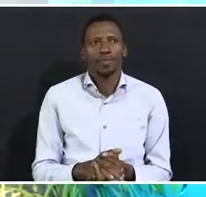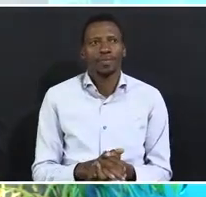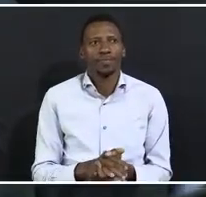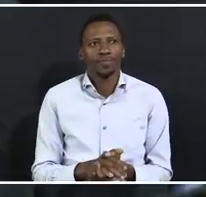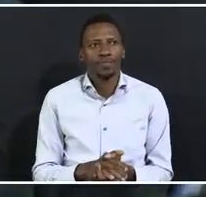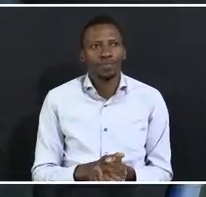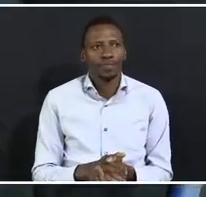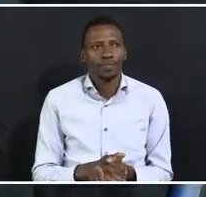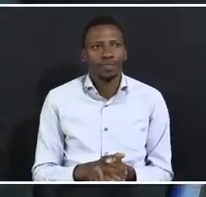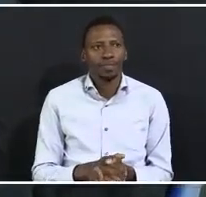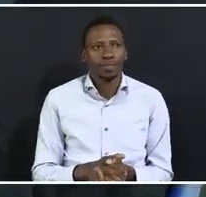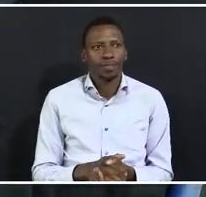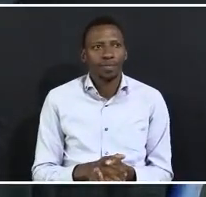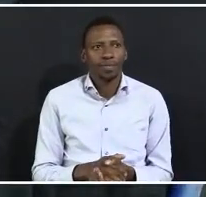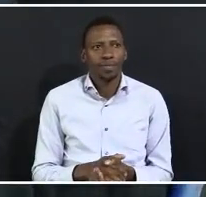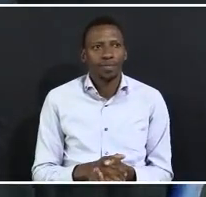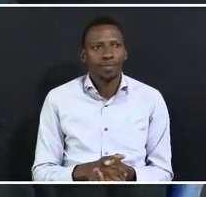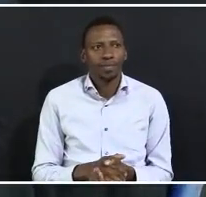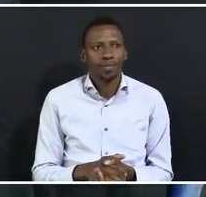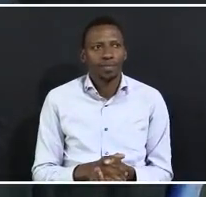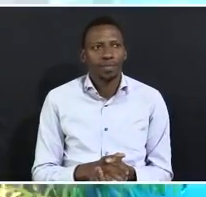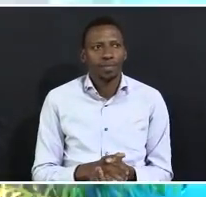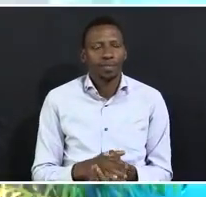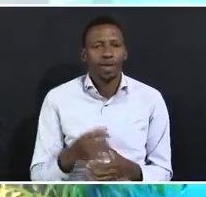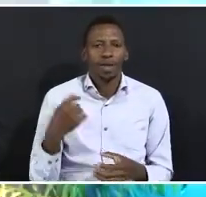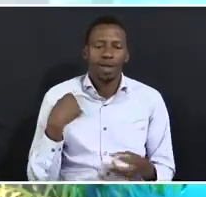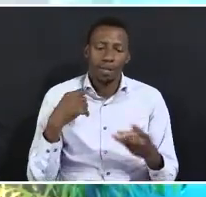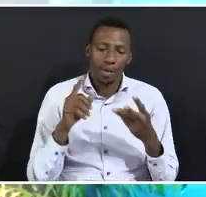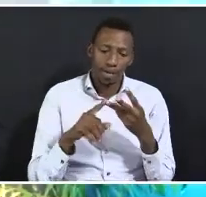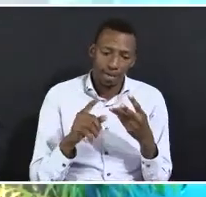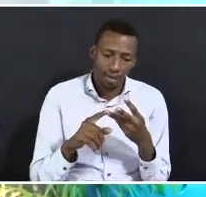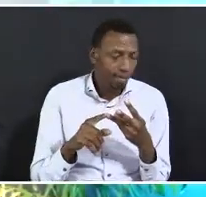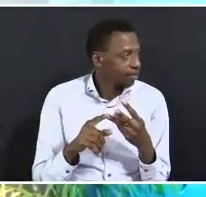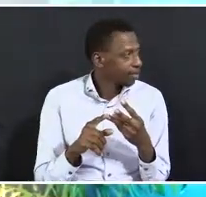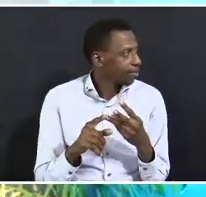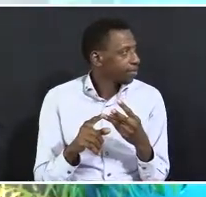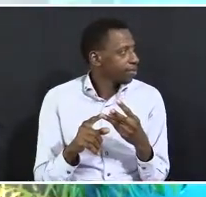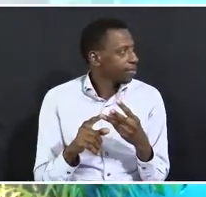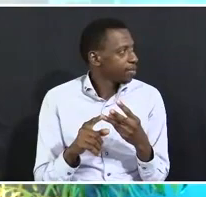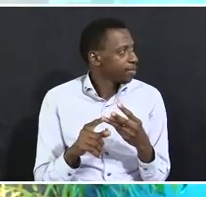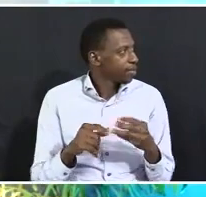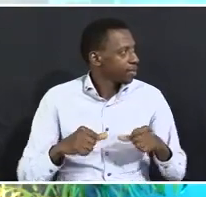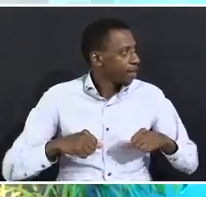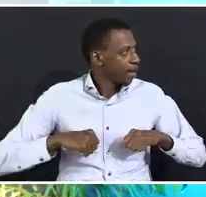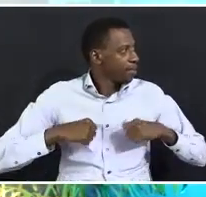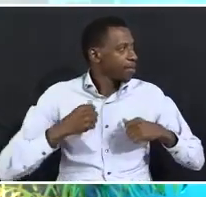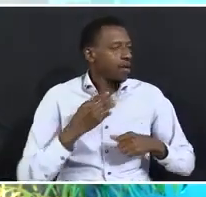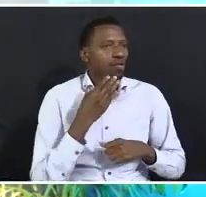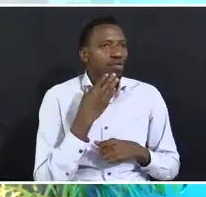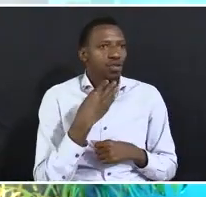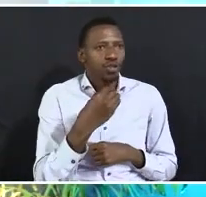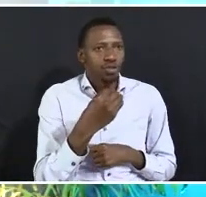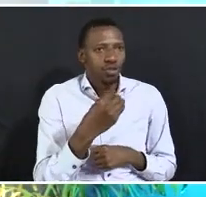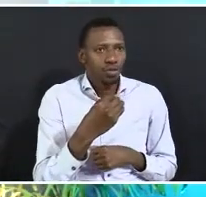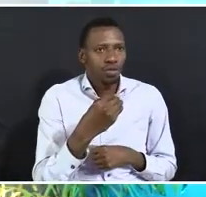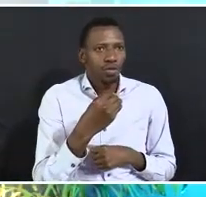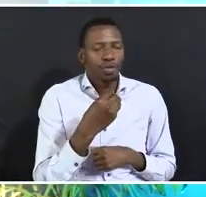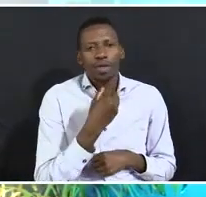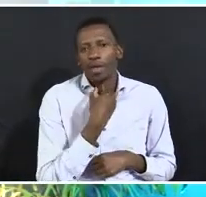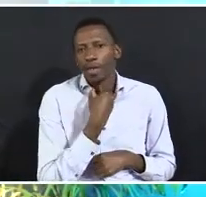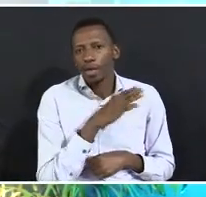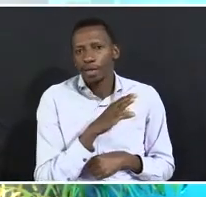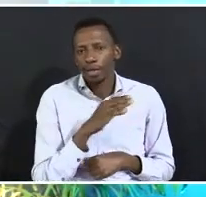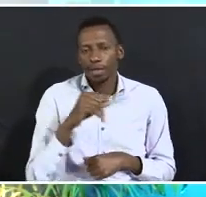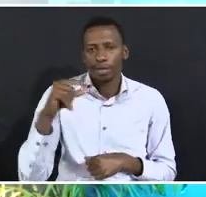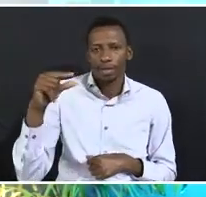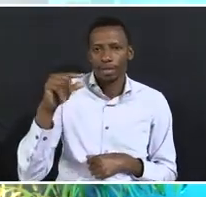friend? So, number three. A proud Jew hated the Gentiles.